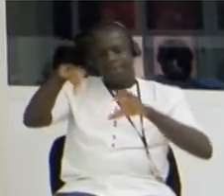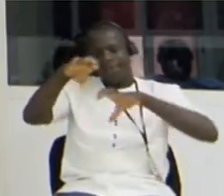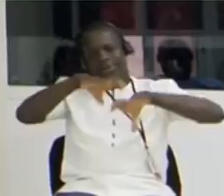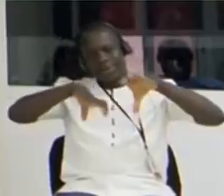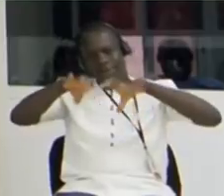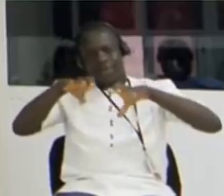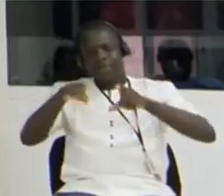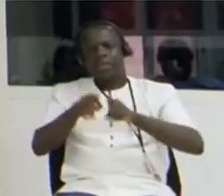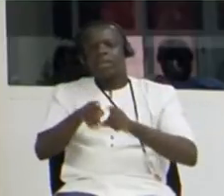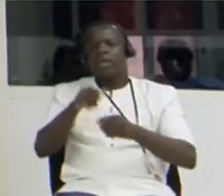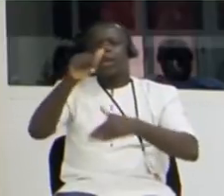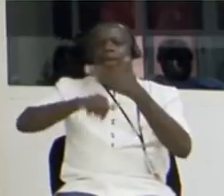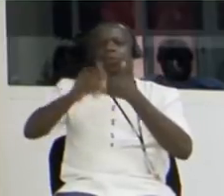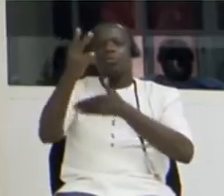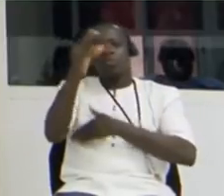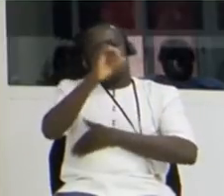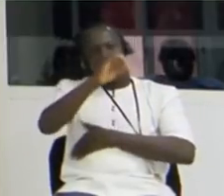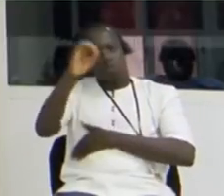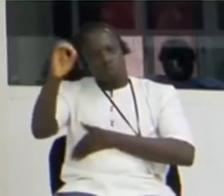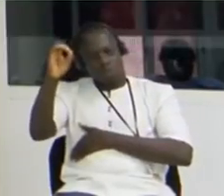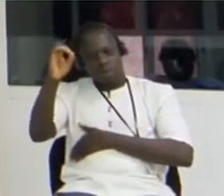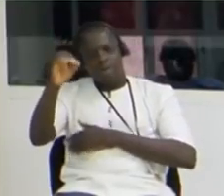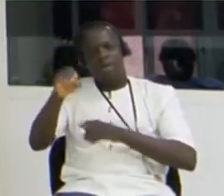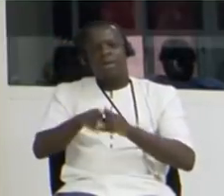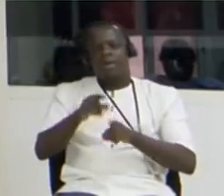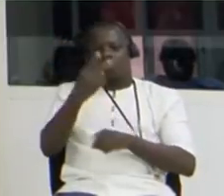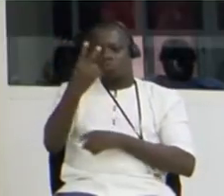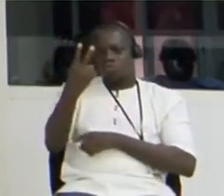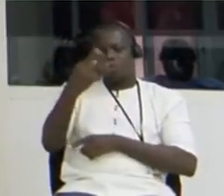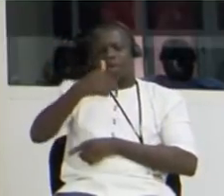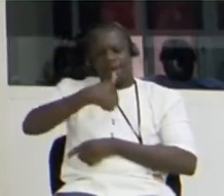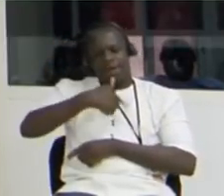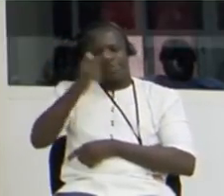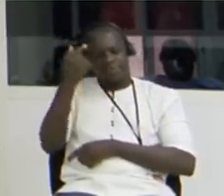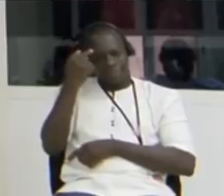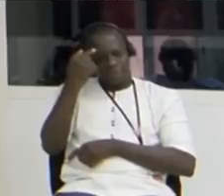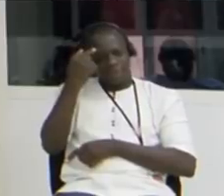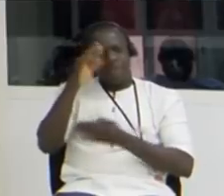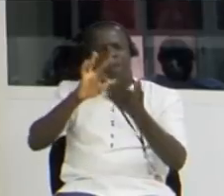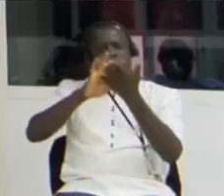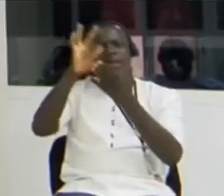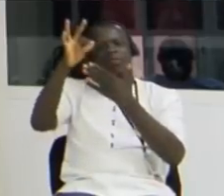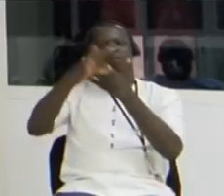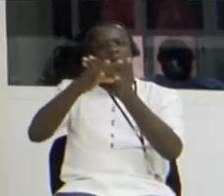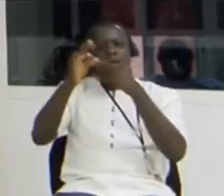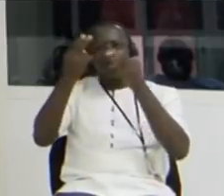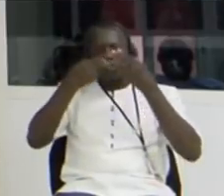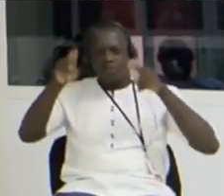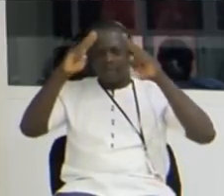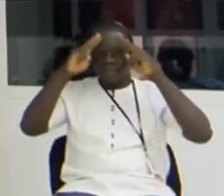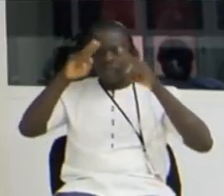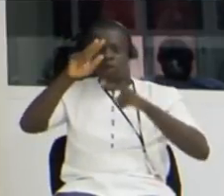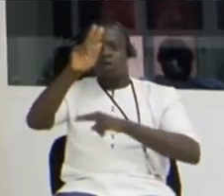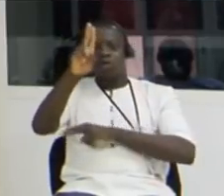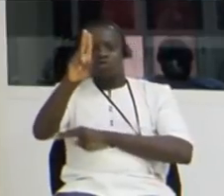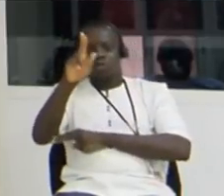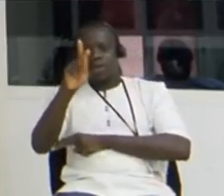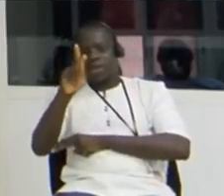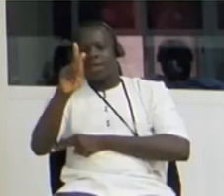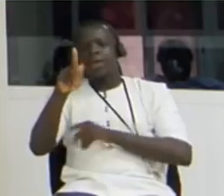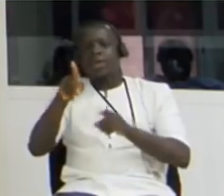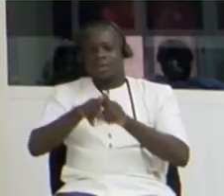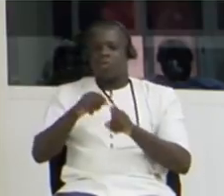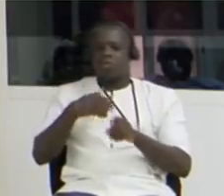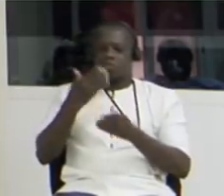In 2002, I proceeded to the University of Hull, that is United Kingdom, where